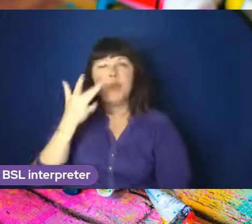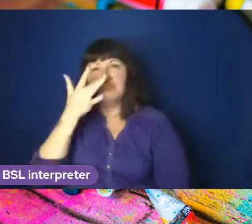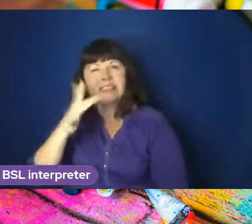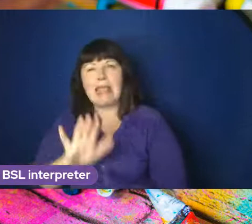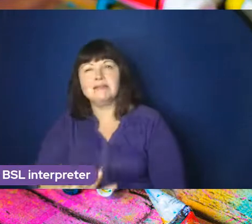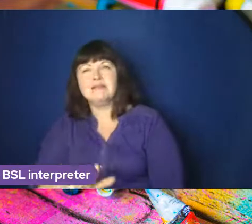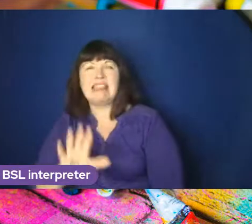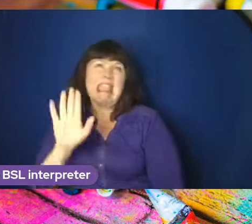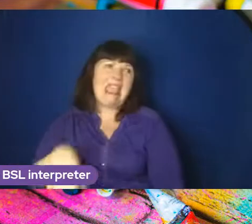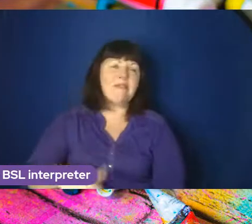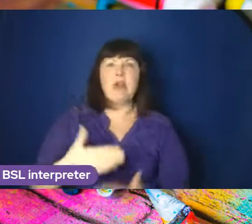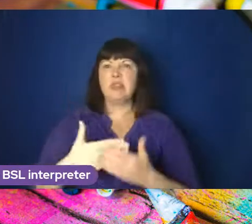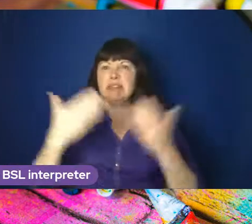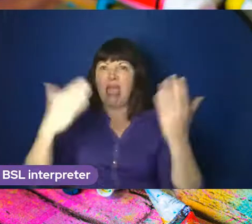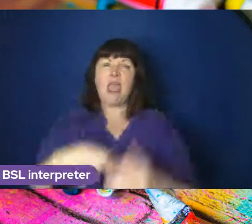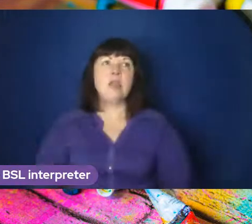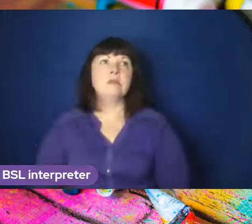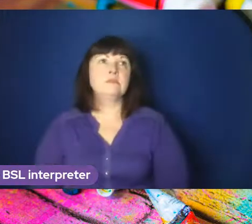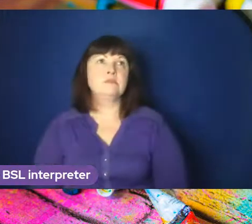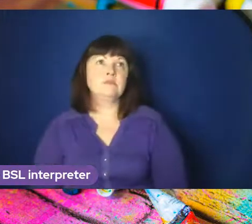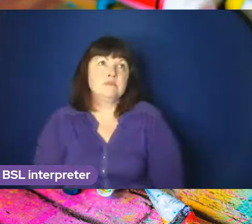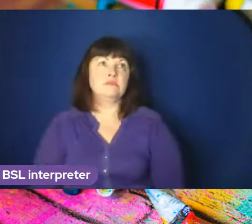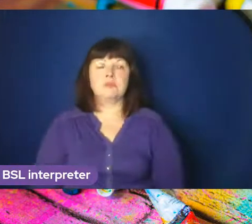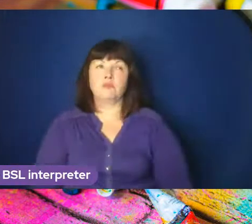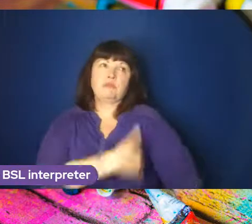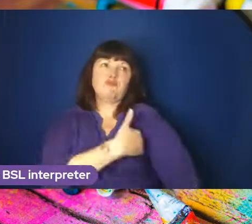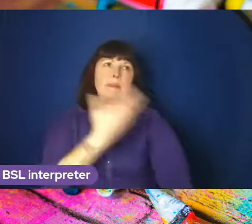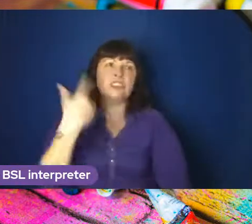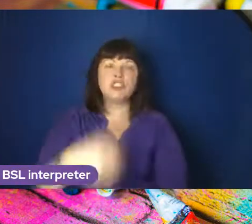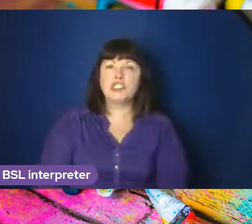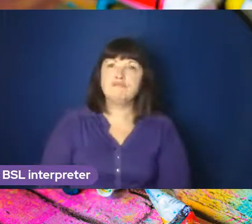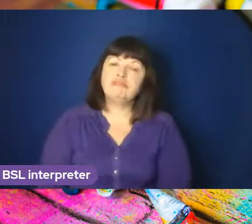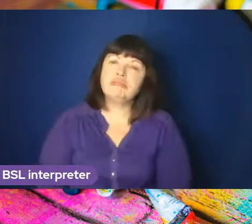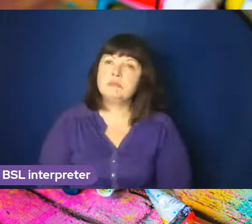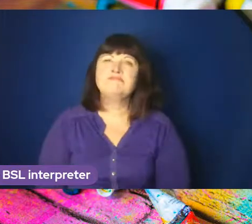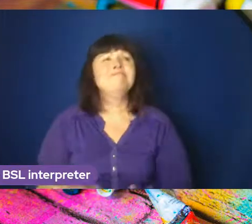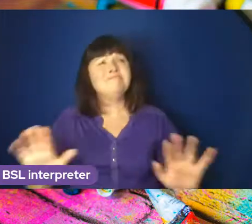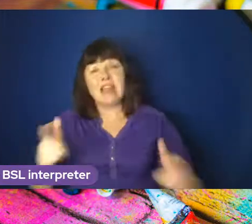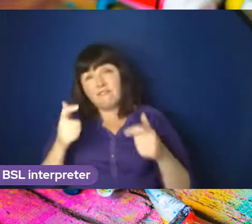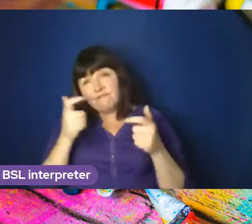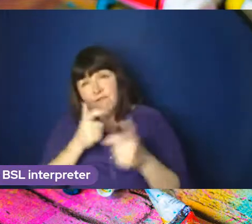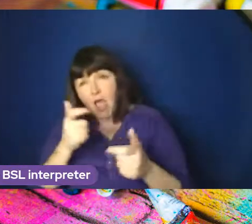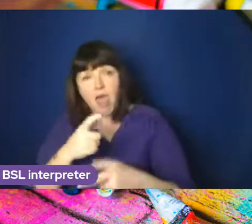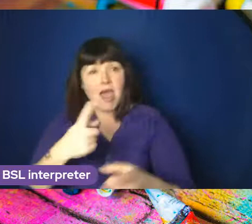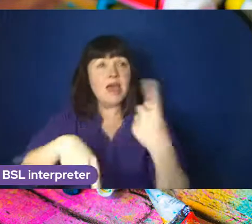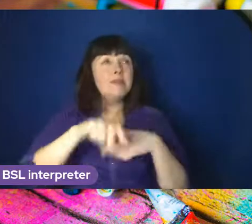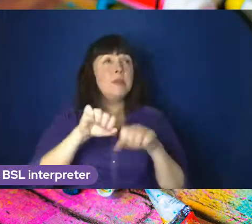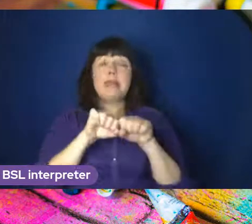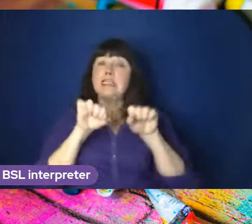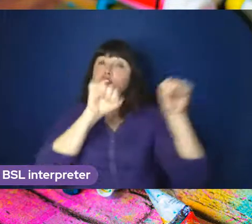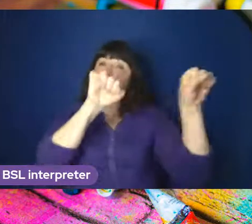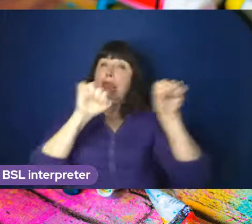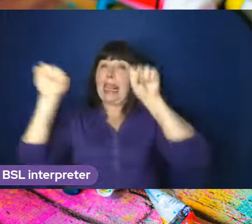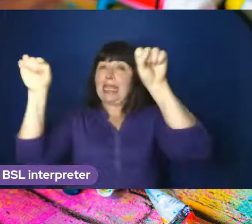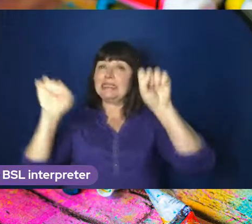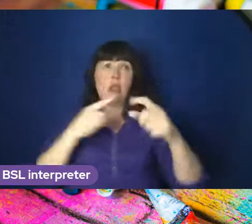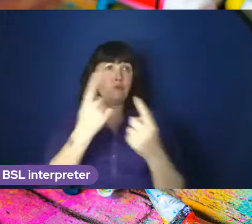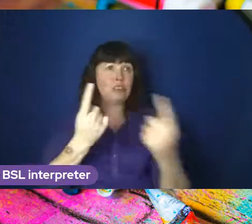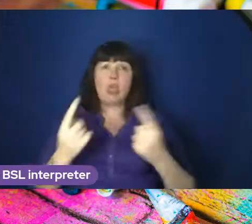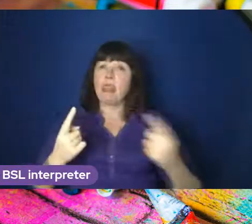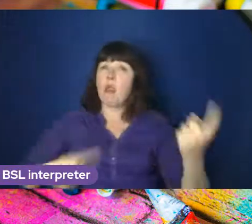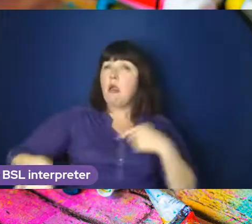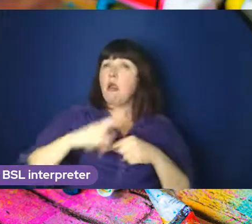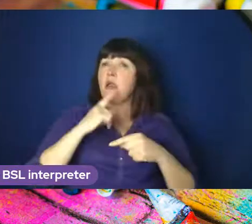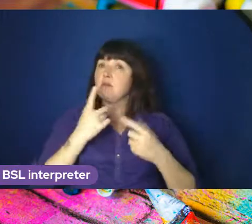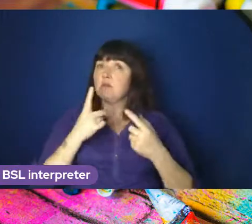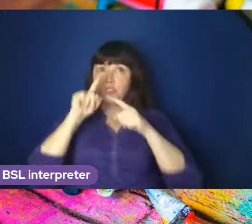day, just show up as you are and we'll have fun and we'll support each other. We'll be cheerleaders together and we'll have